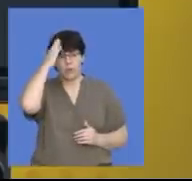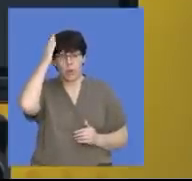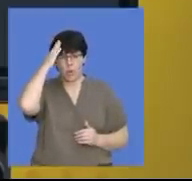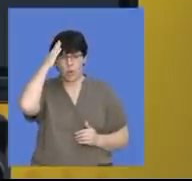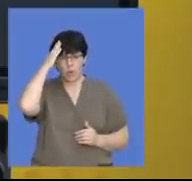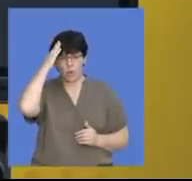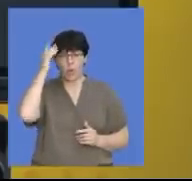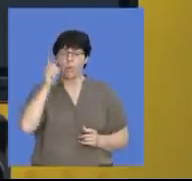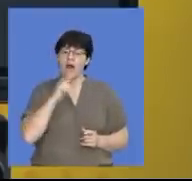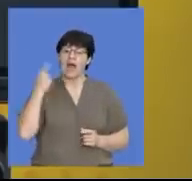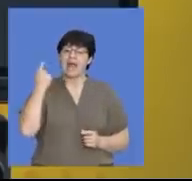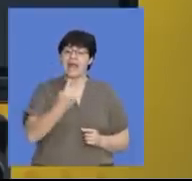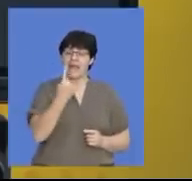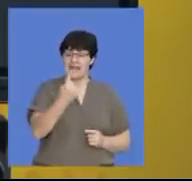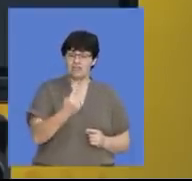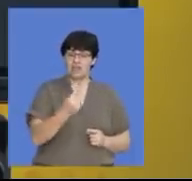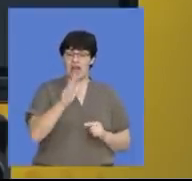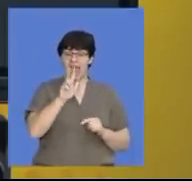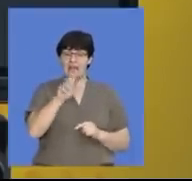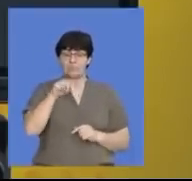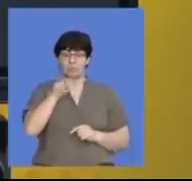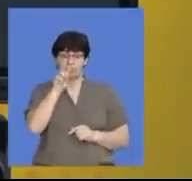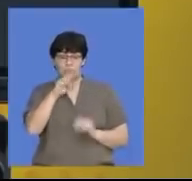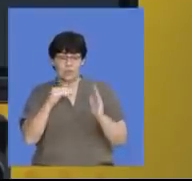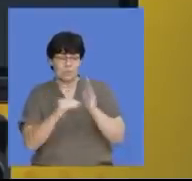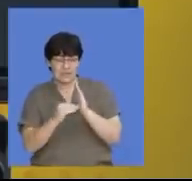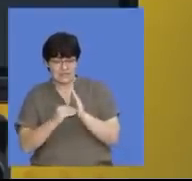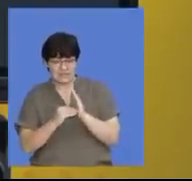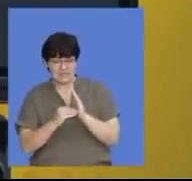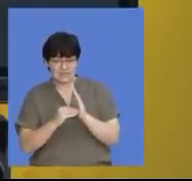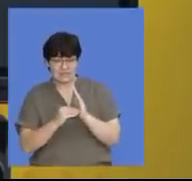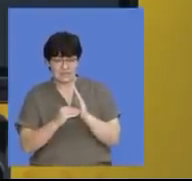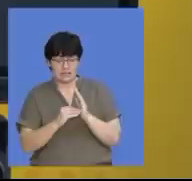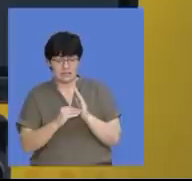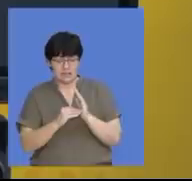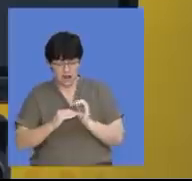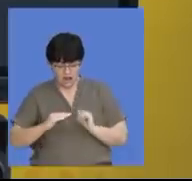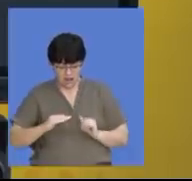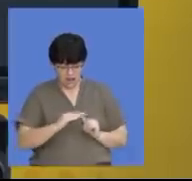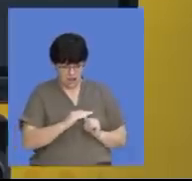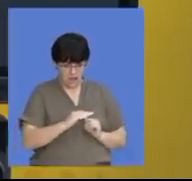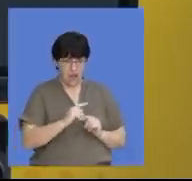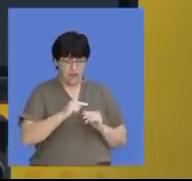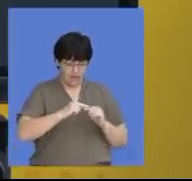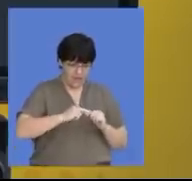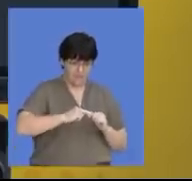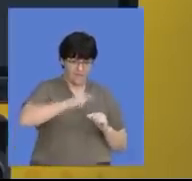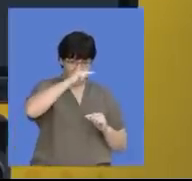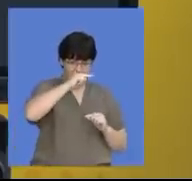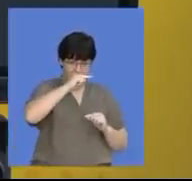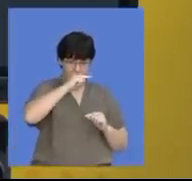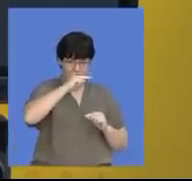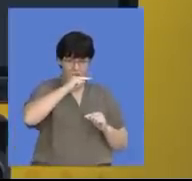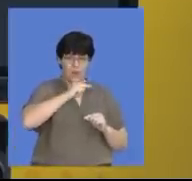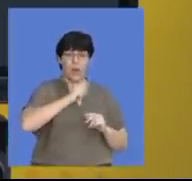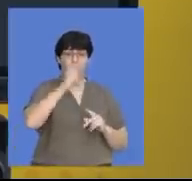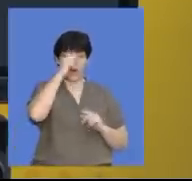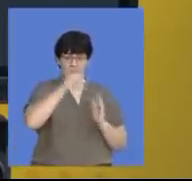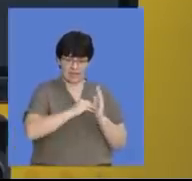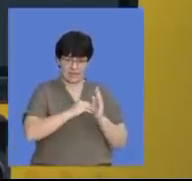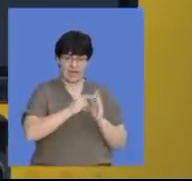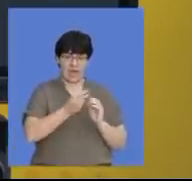that? For every 8.2 meters in horizontal elevation, the vertical interval will increase